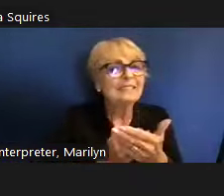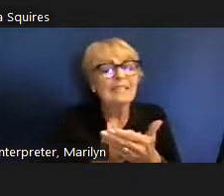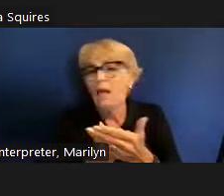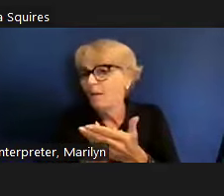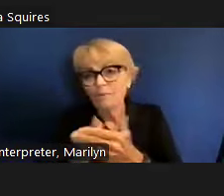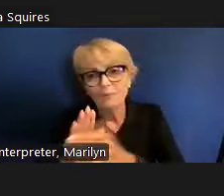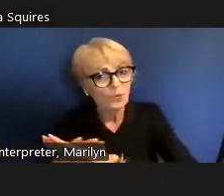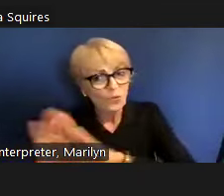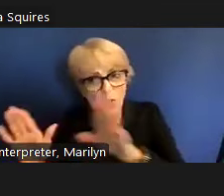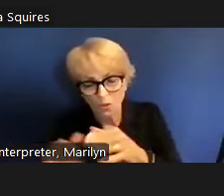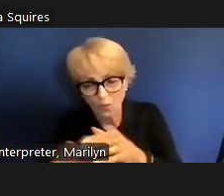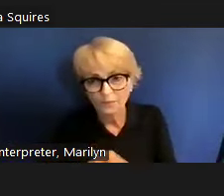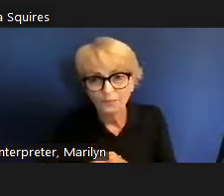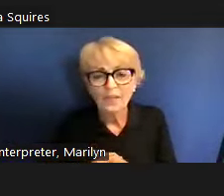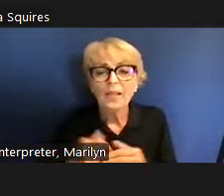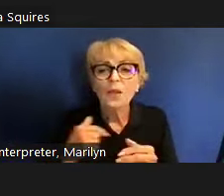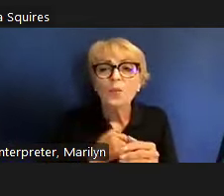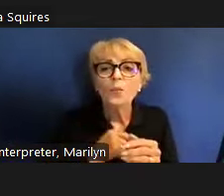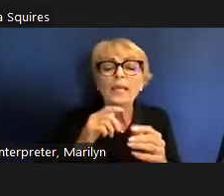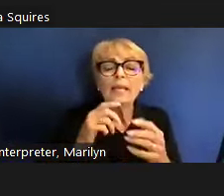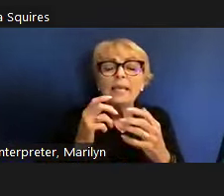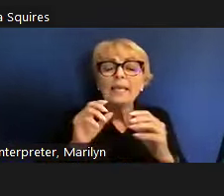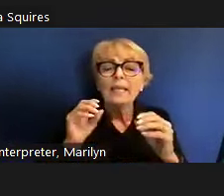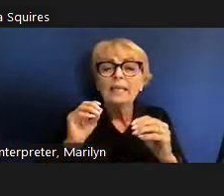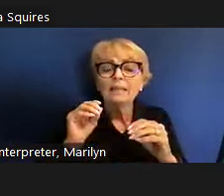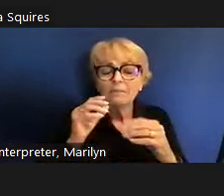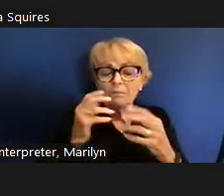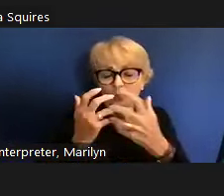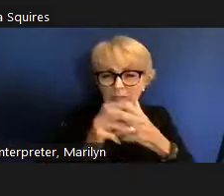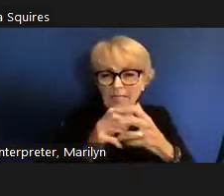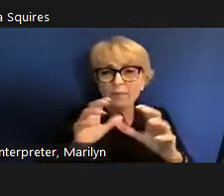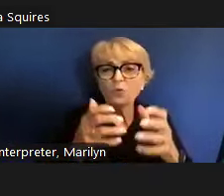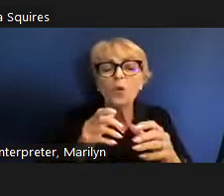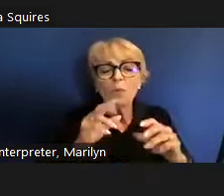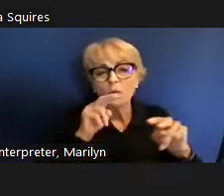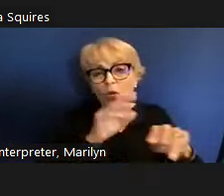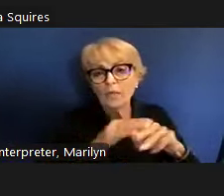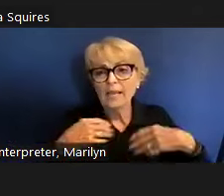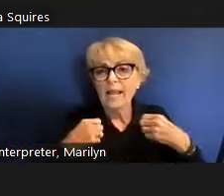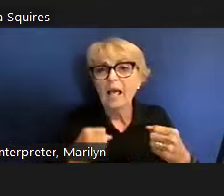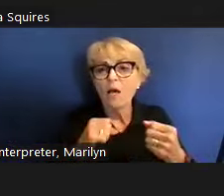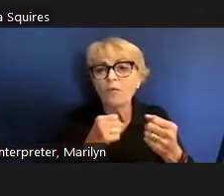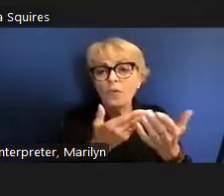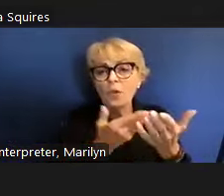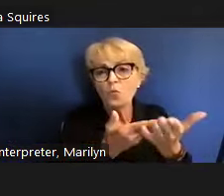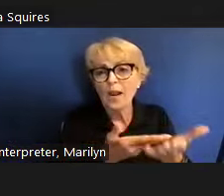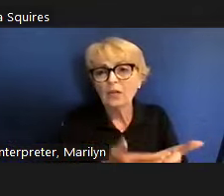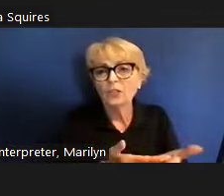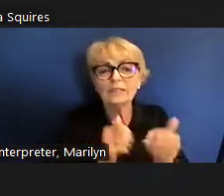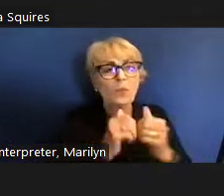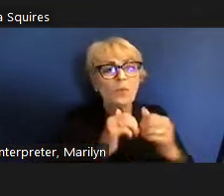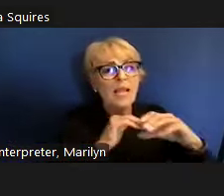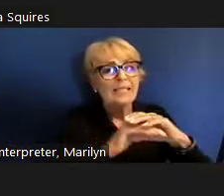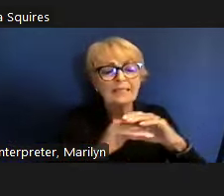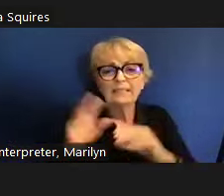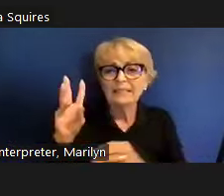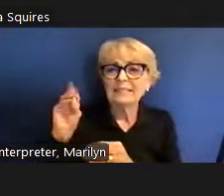put together a group that could look a lot at electronic health records. They had access to 60 million patient